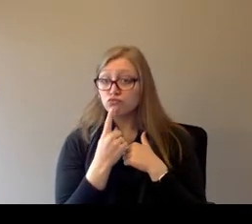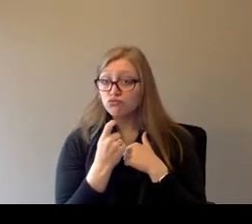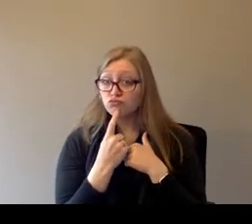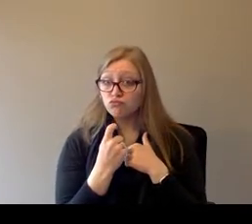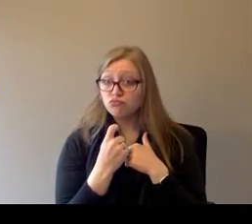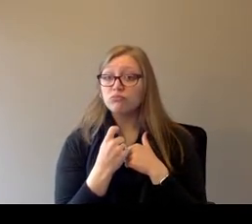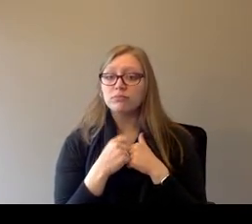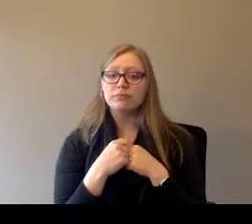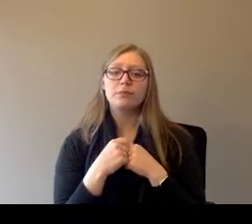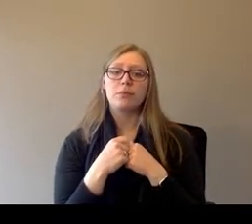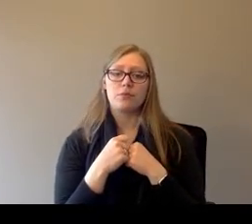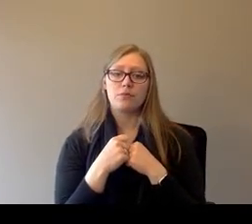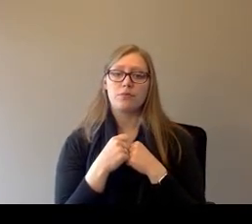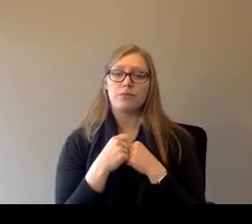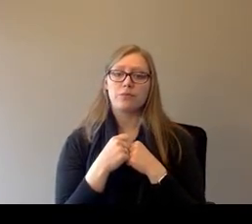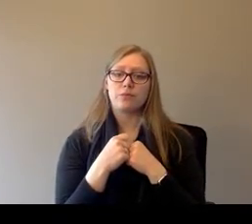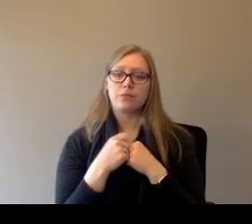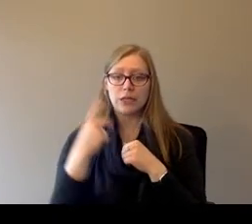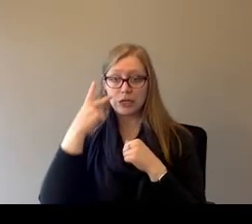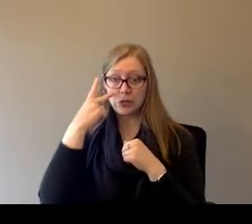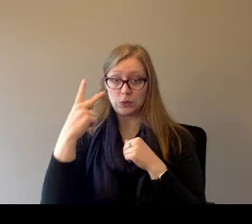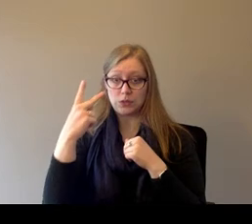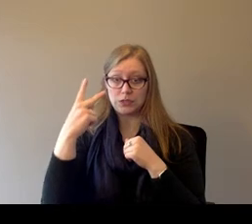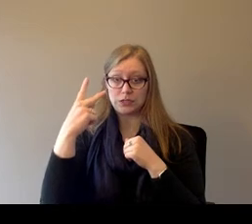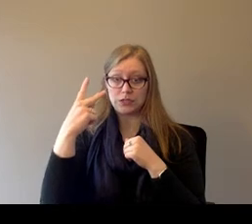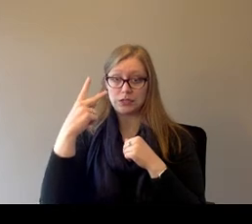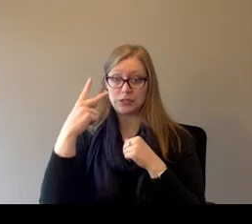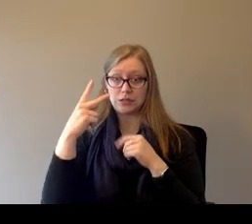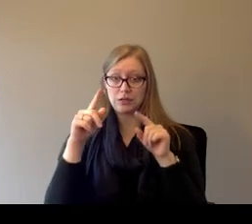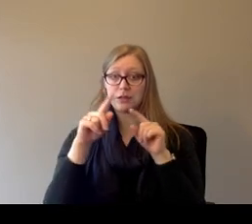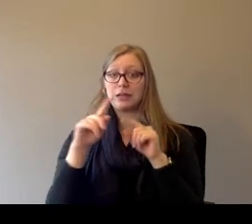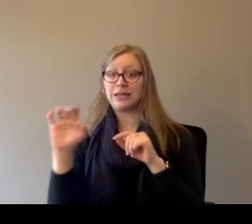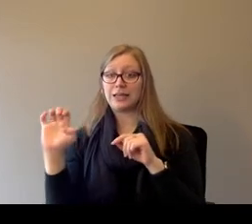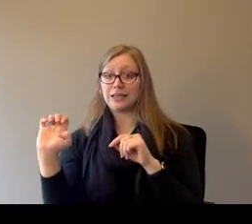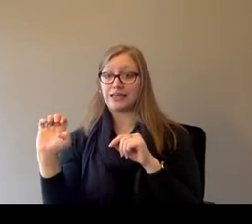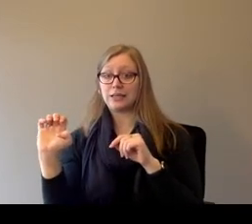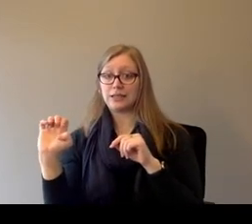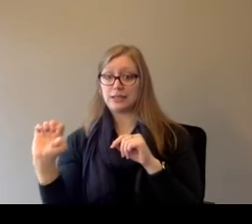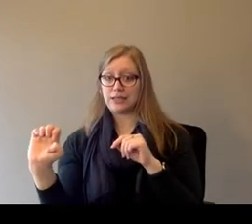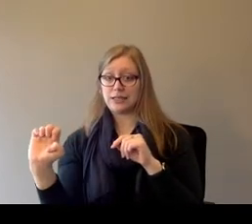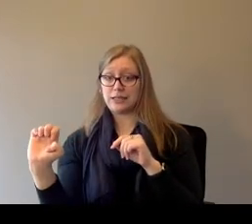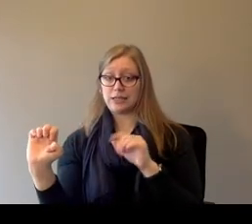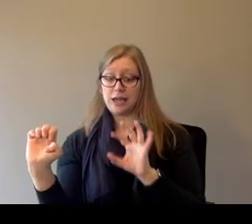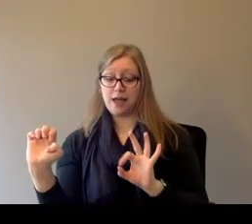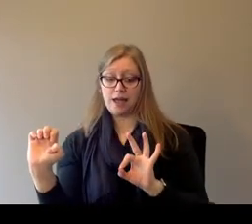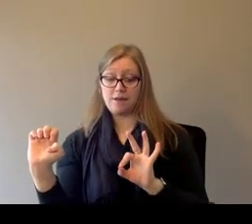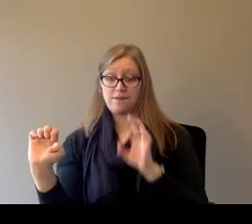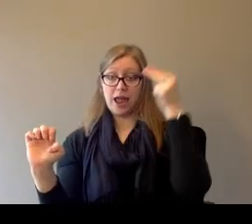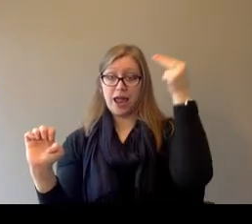red. And so here we have triangle EFH.